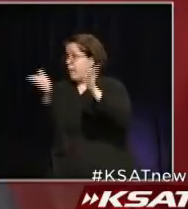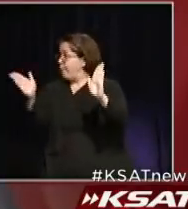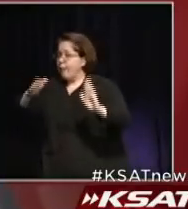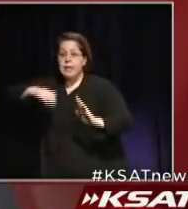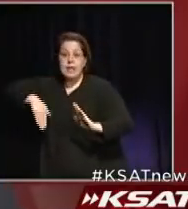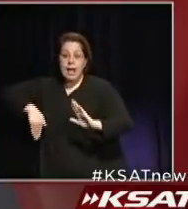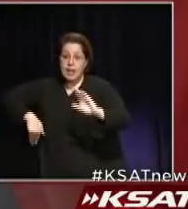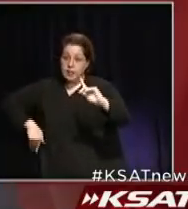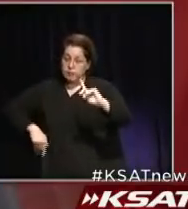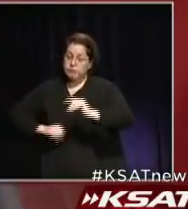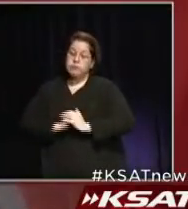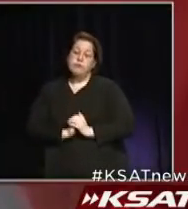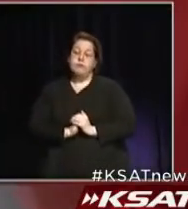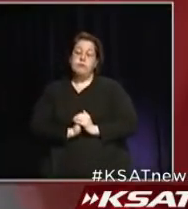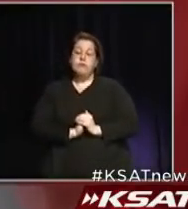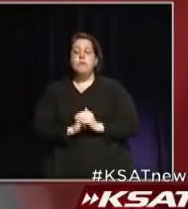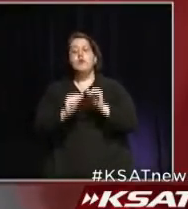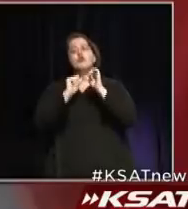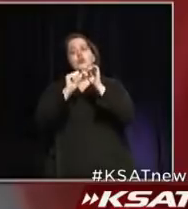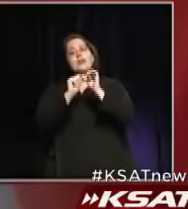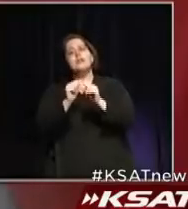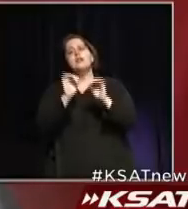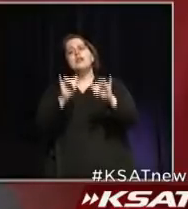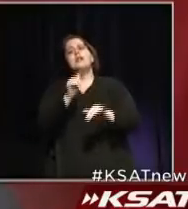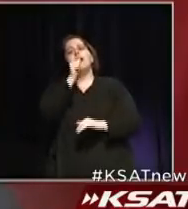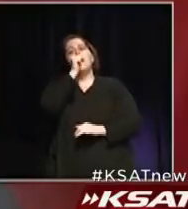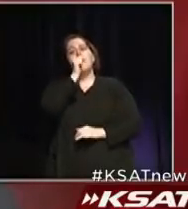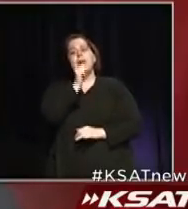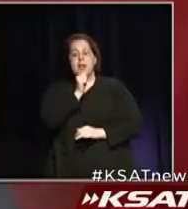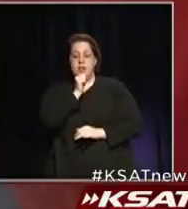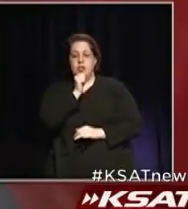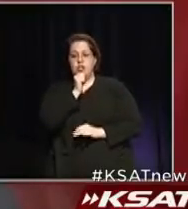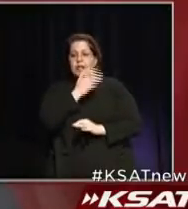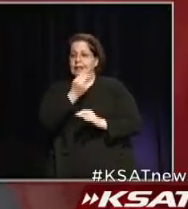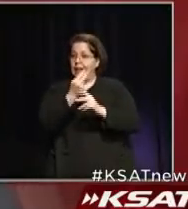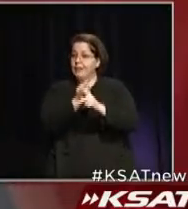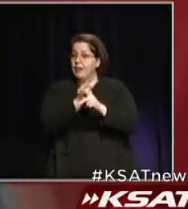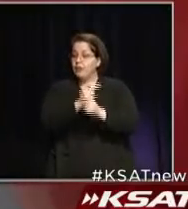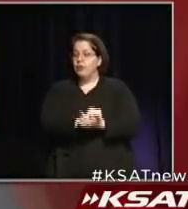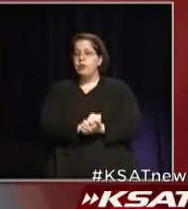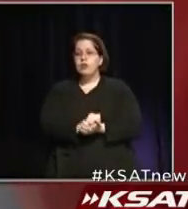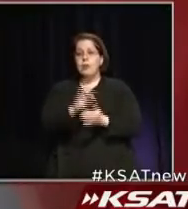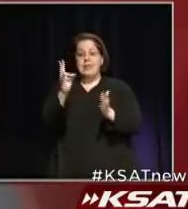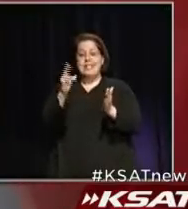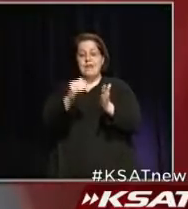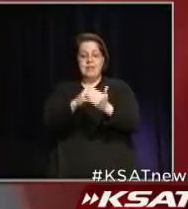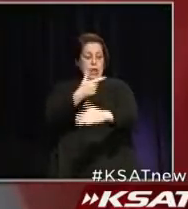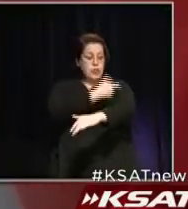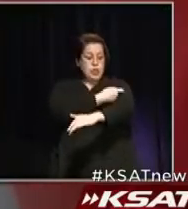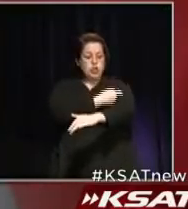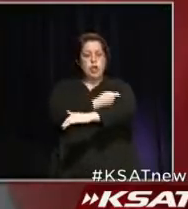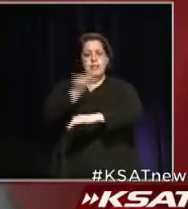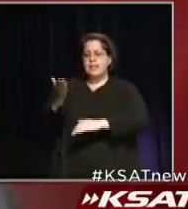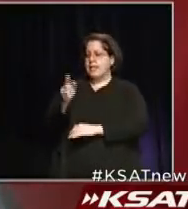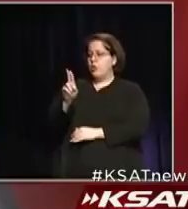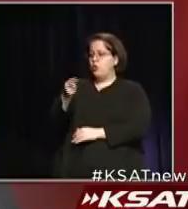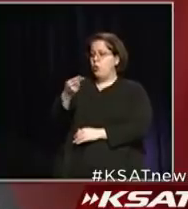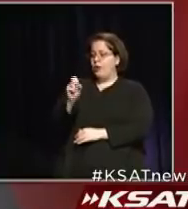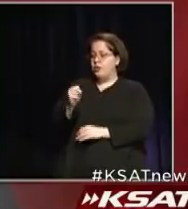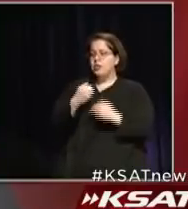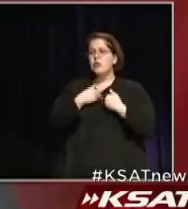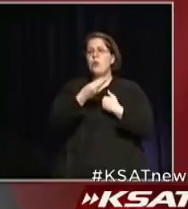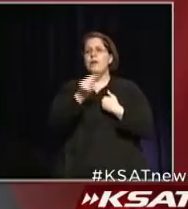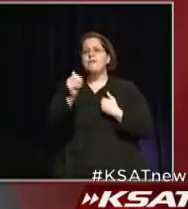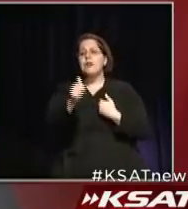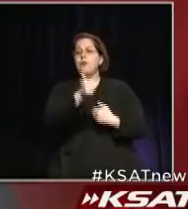just continue to be patient and, again, precautionary. But 7,000 doses, this is at UHS. I know we've got several other